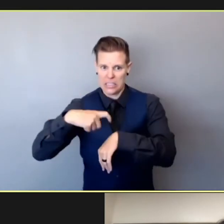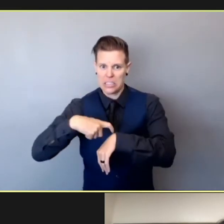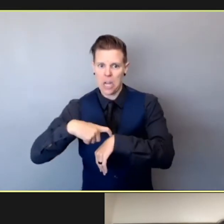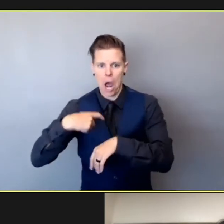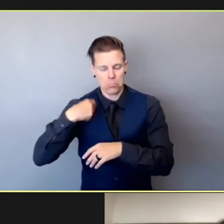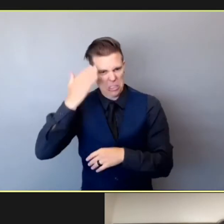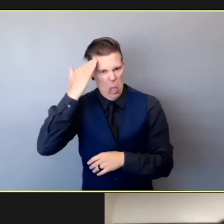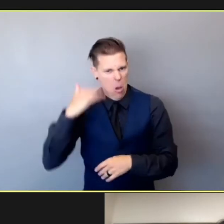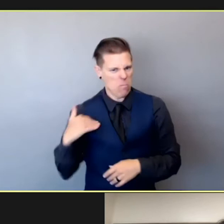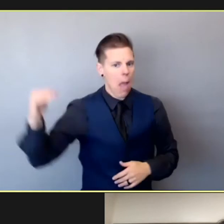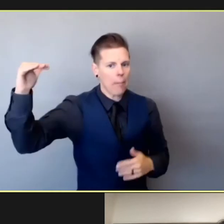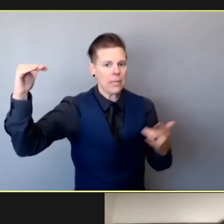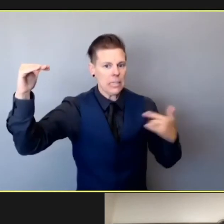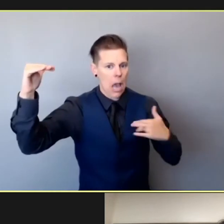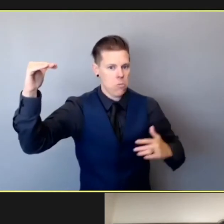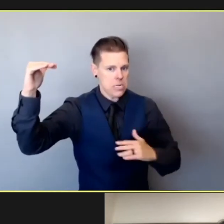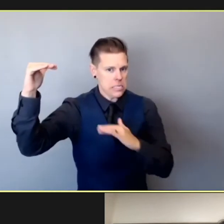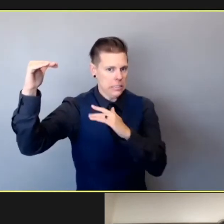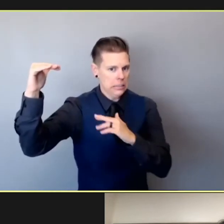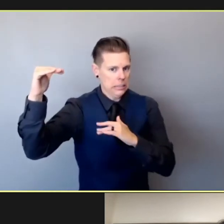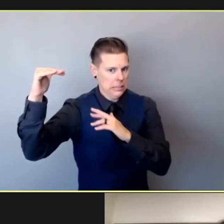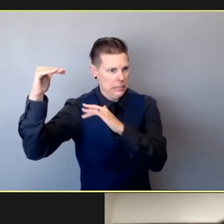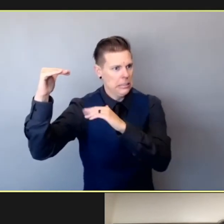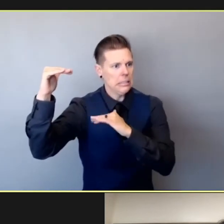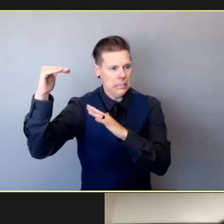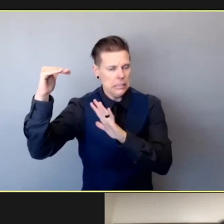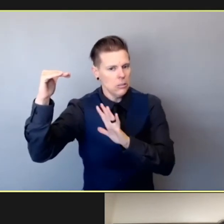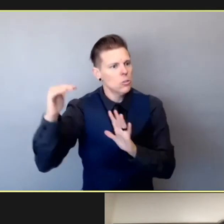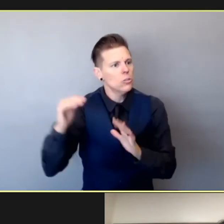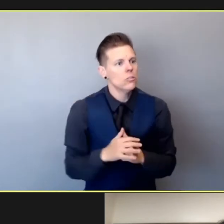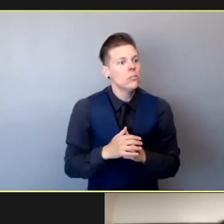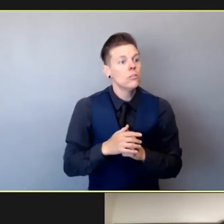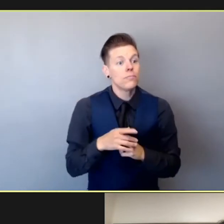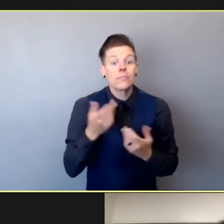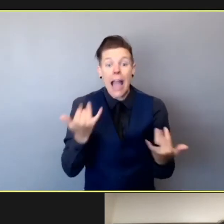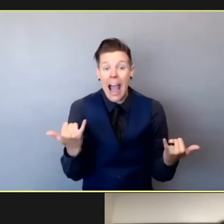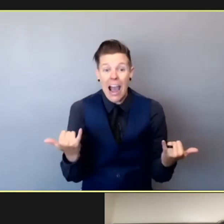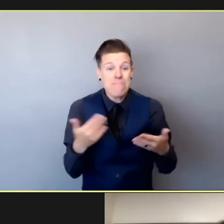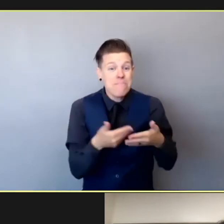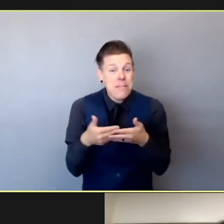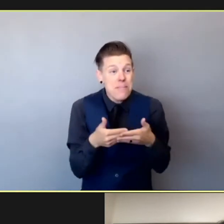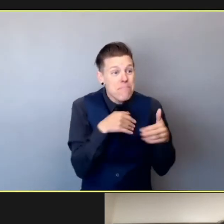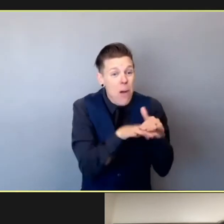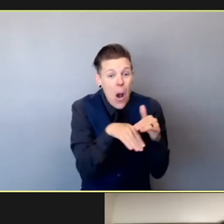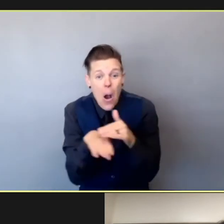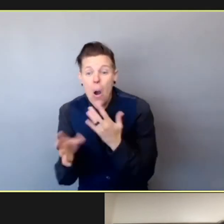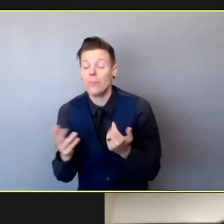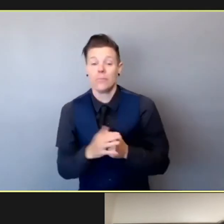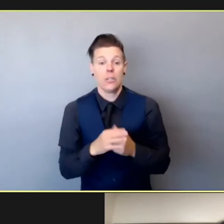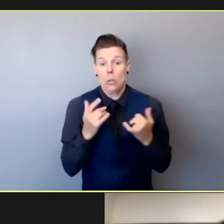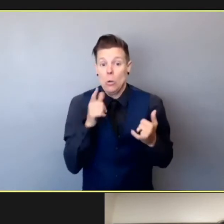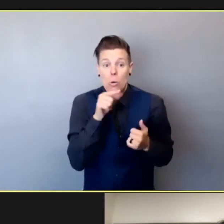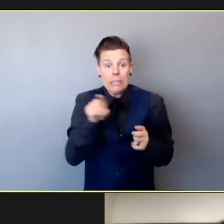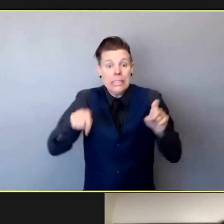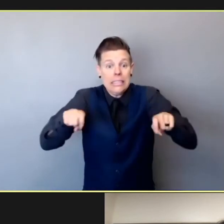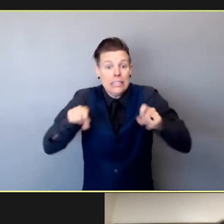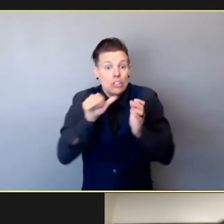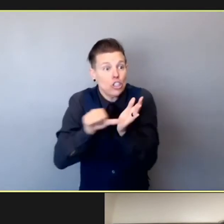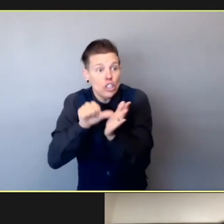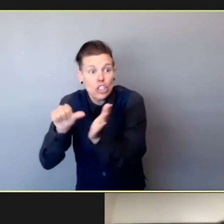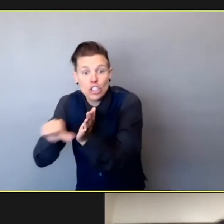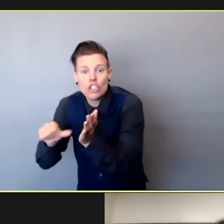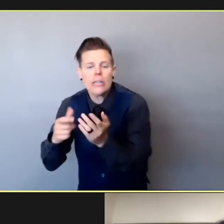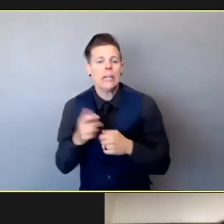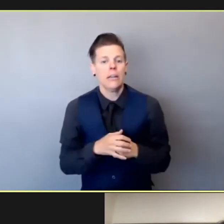remember, it's not just delayed care. I mean, people have babies, people need surgery, people need routine things that